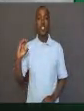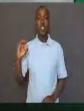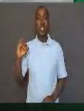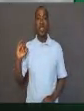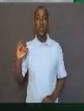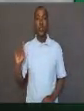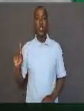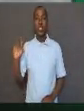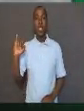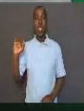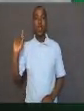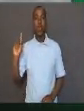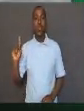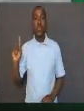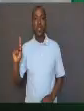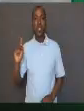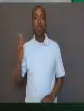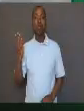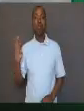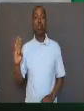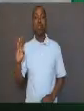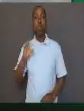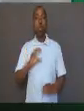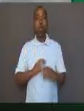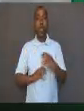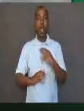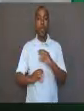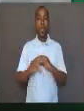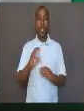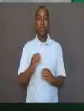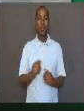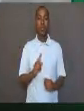DCPIP is a blue chemical compound called